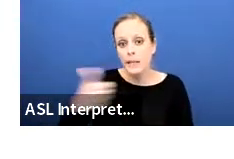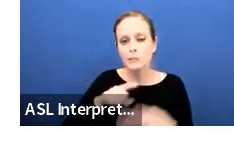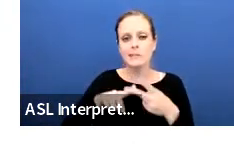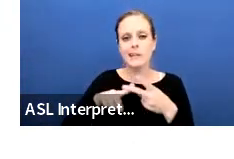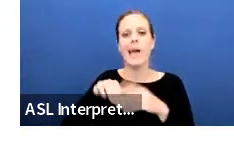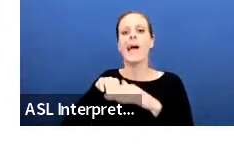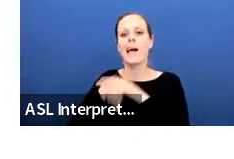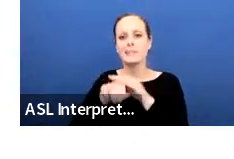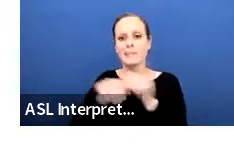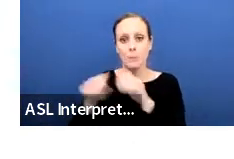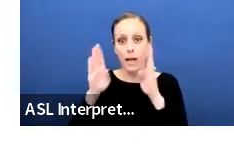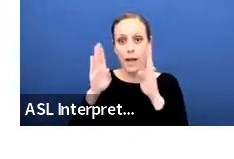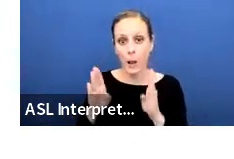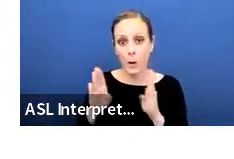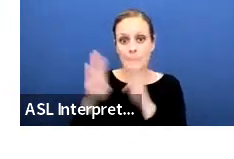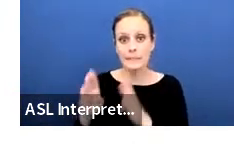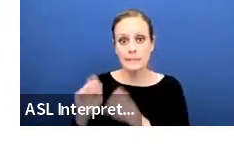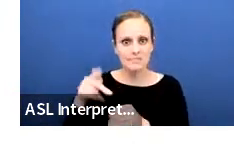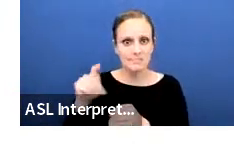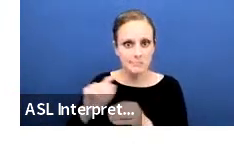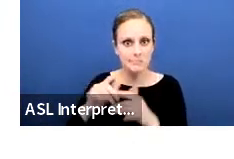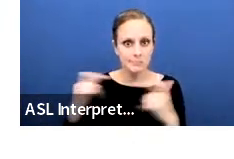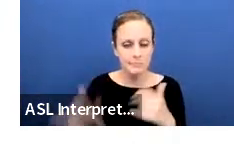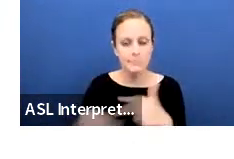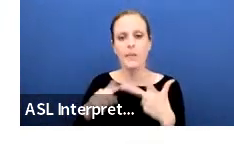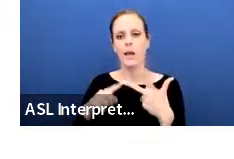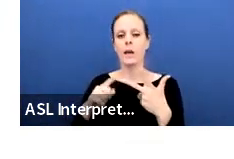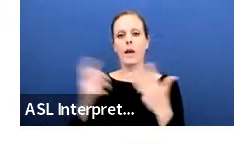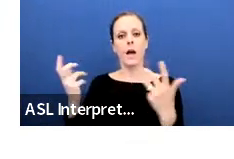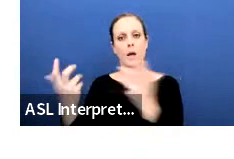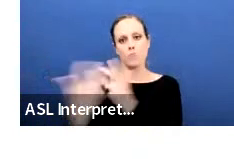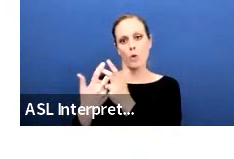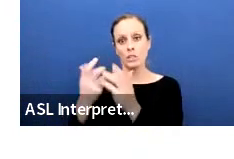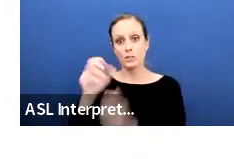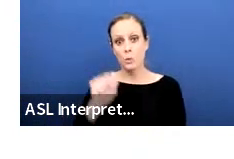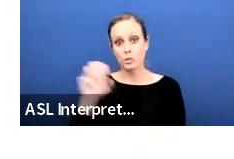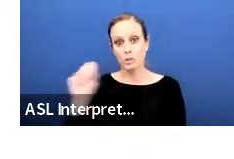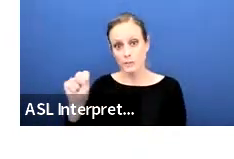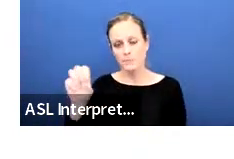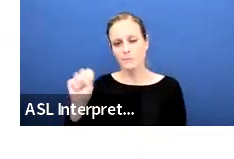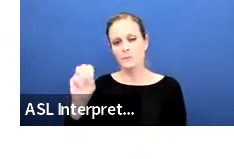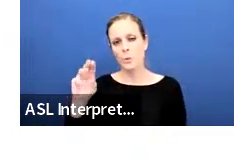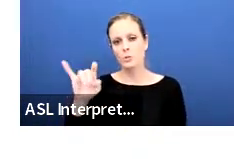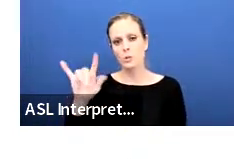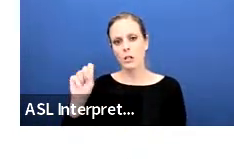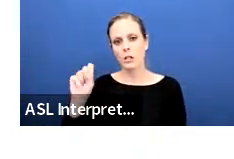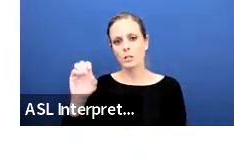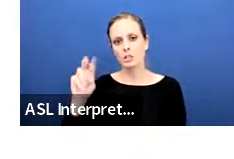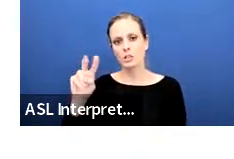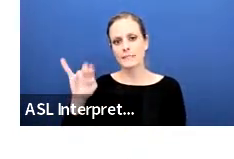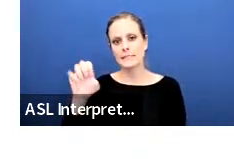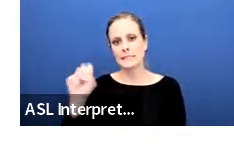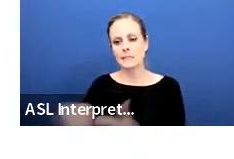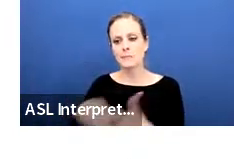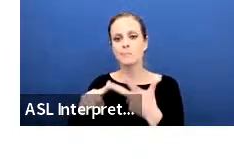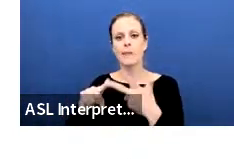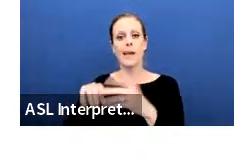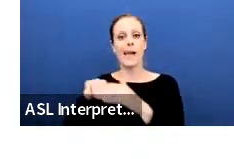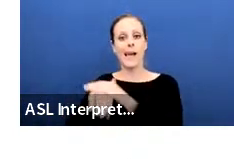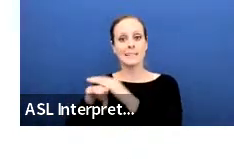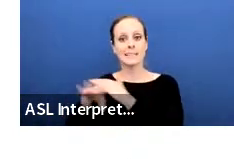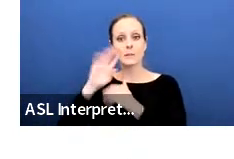housing, appropriate social services, and access to county buildings and